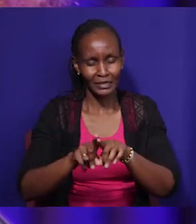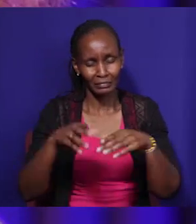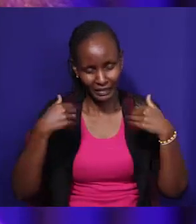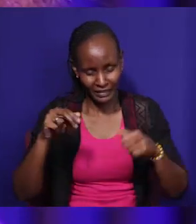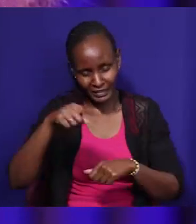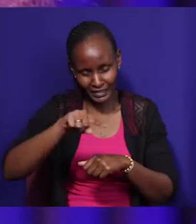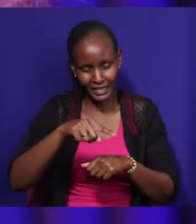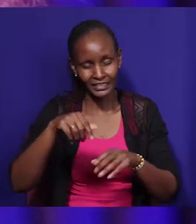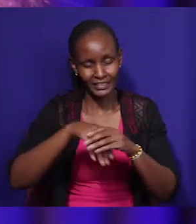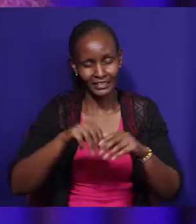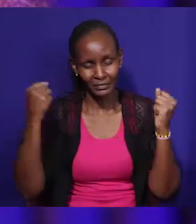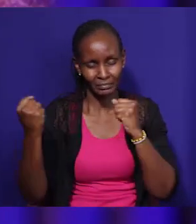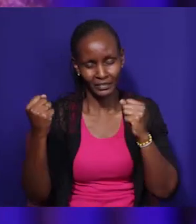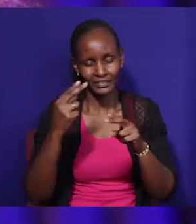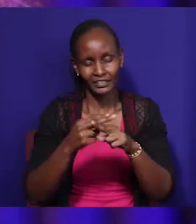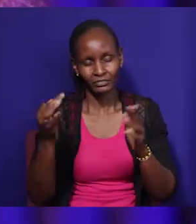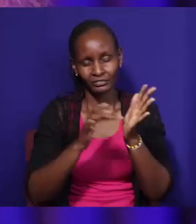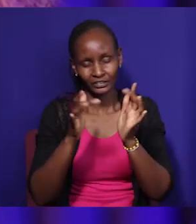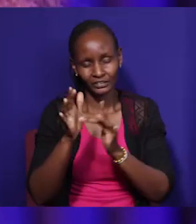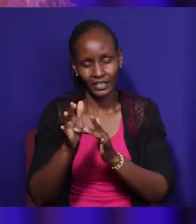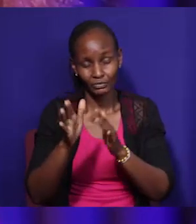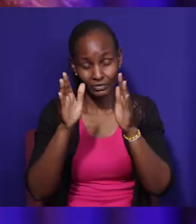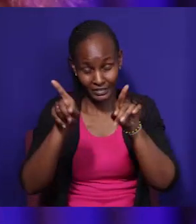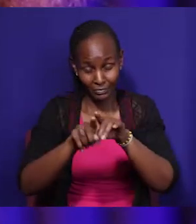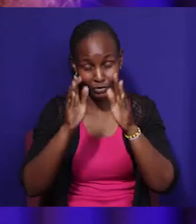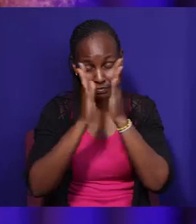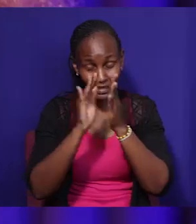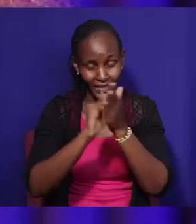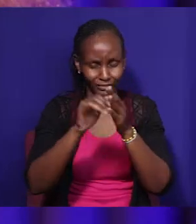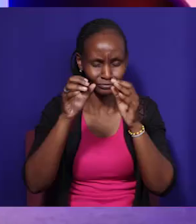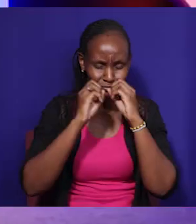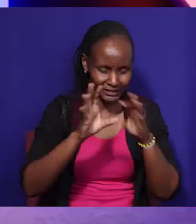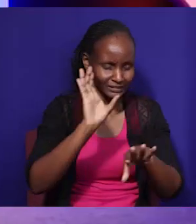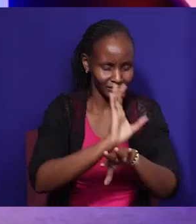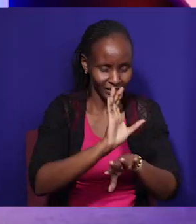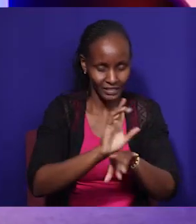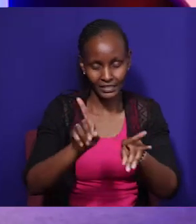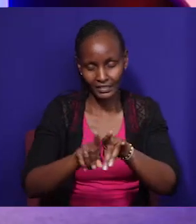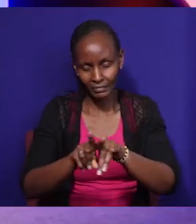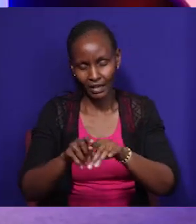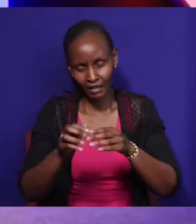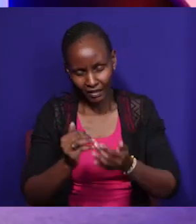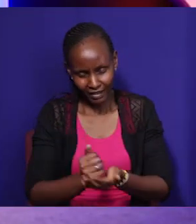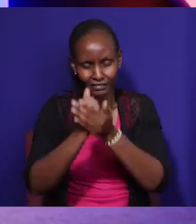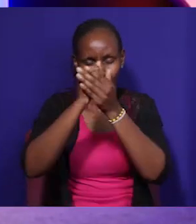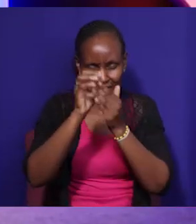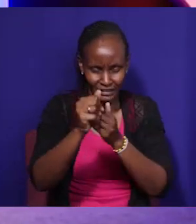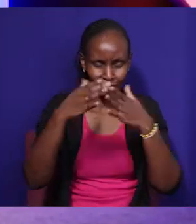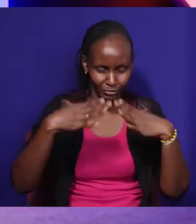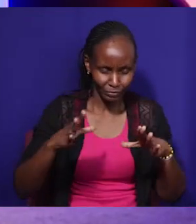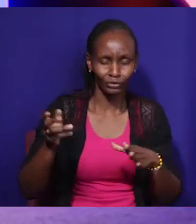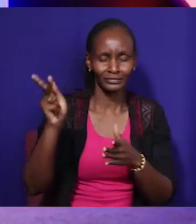the mighty name of Jesus. We also pray that you'll bless this church, Jehovah Master, and help us to lead people to your